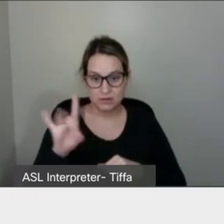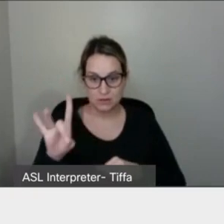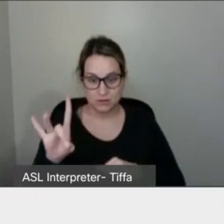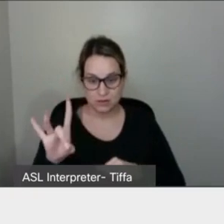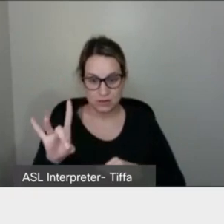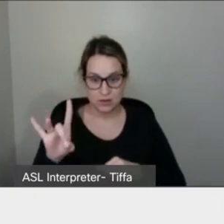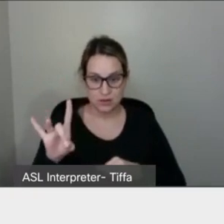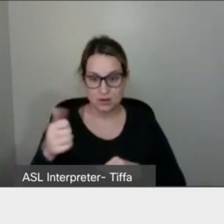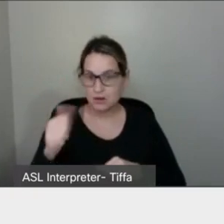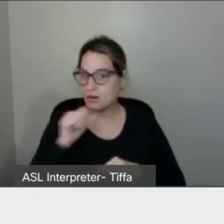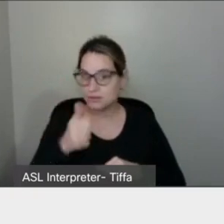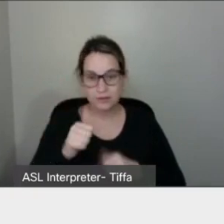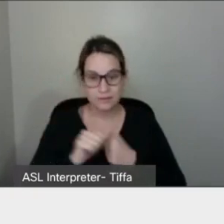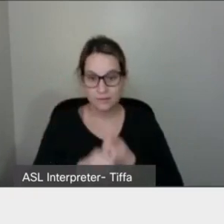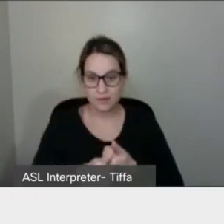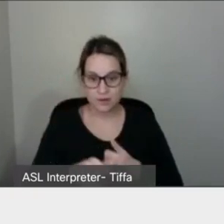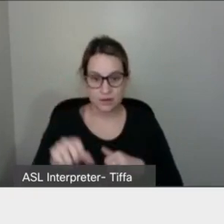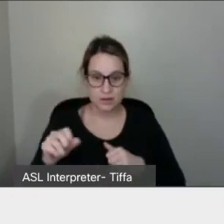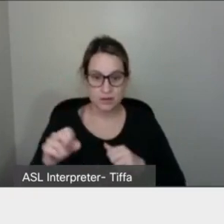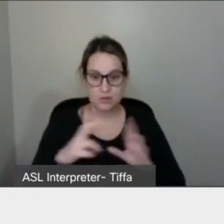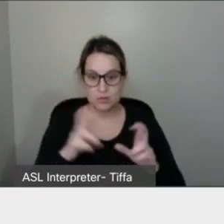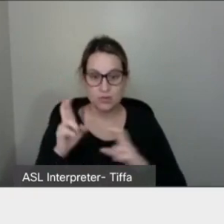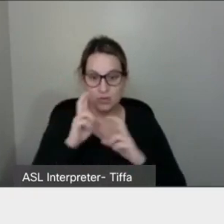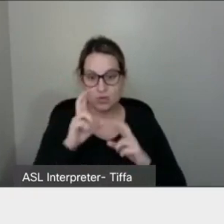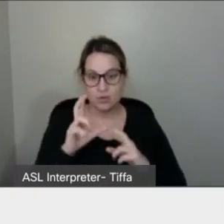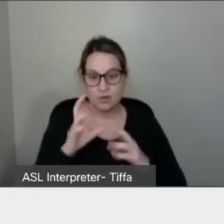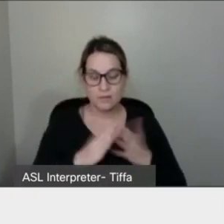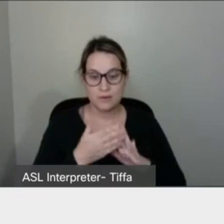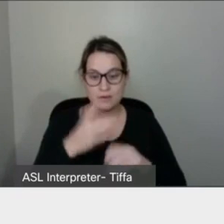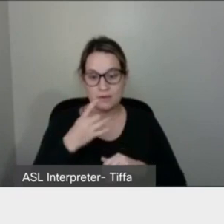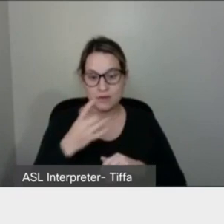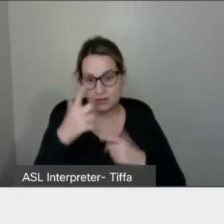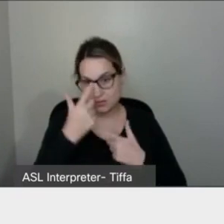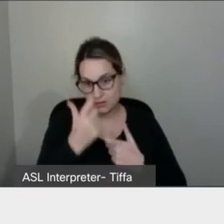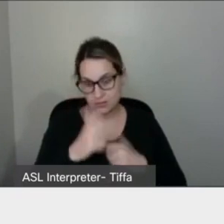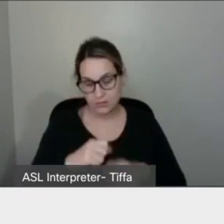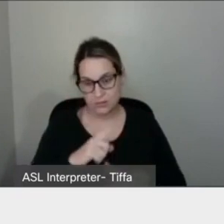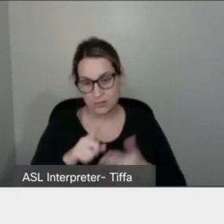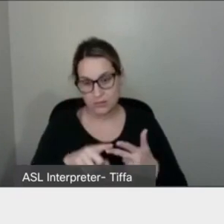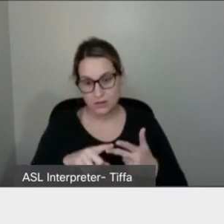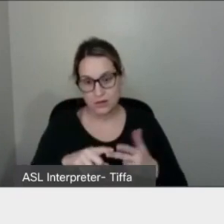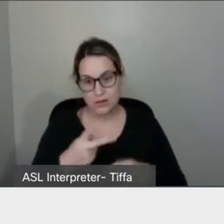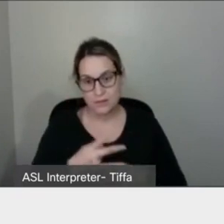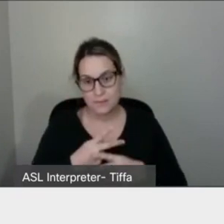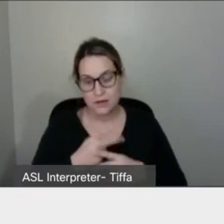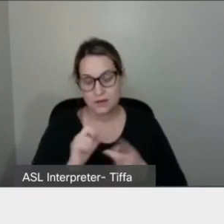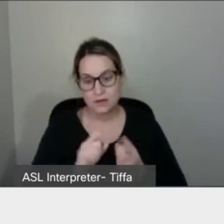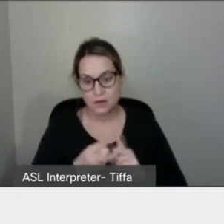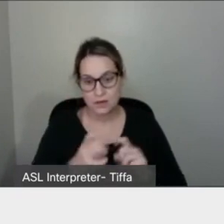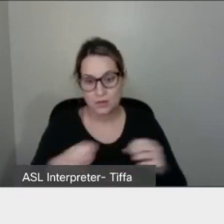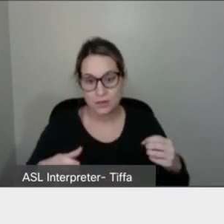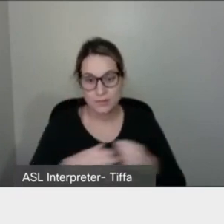does not adhere to. Second, respect the communities of like interests. And lastly, keeping districts compact